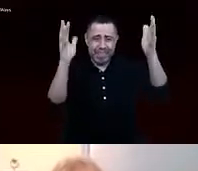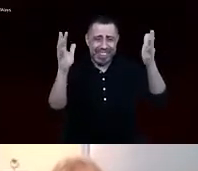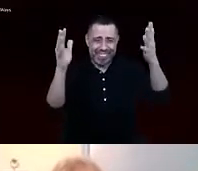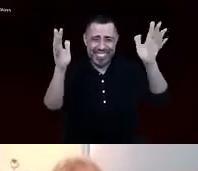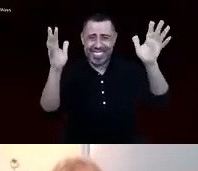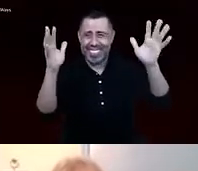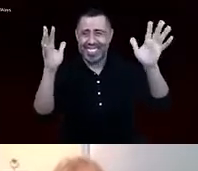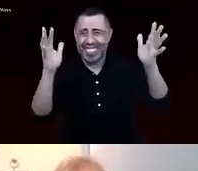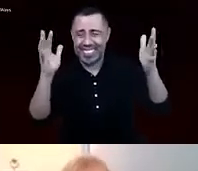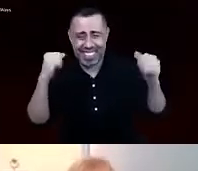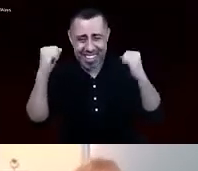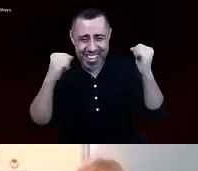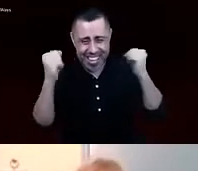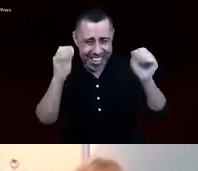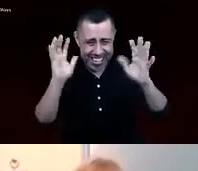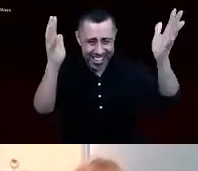Harris!